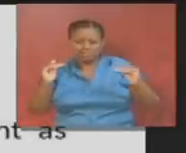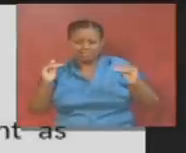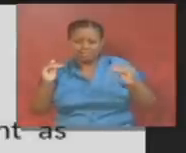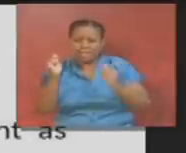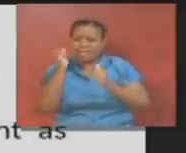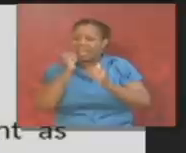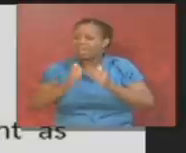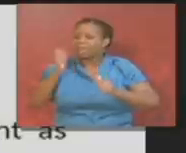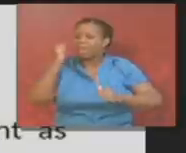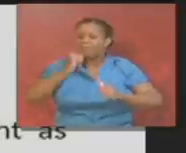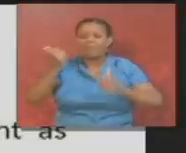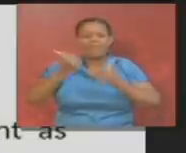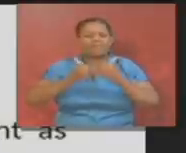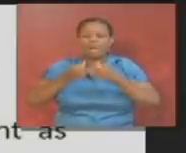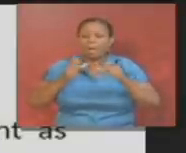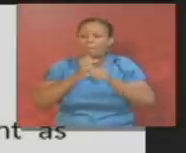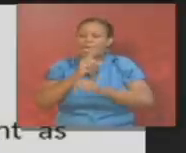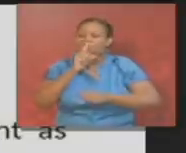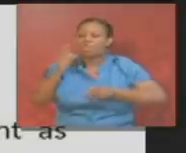control.